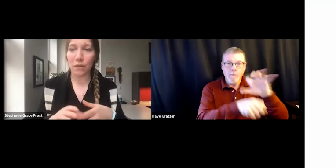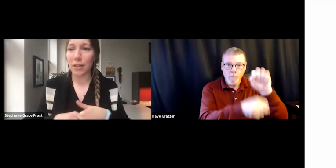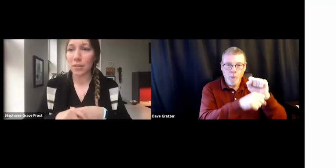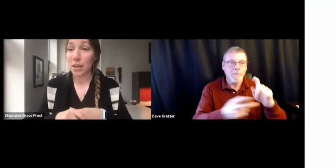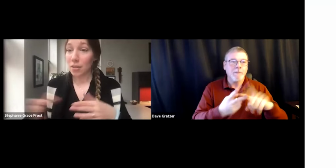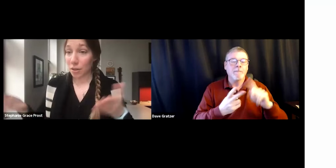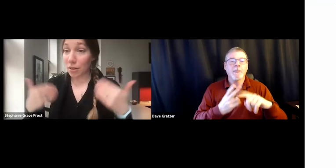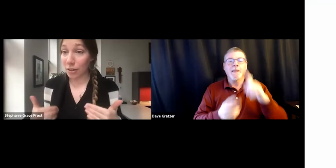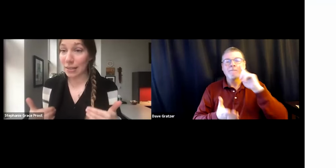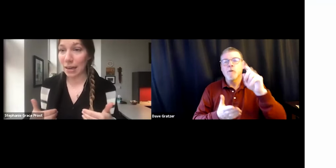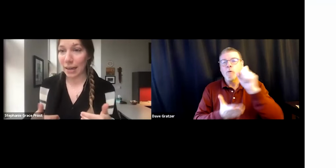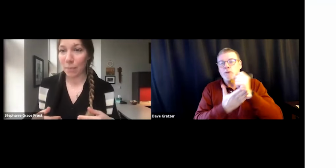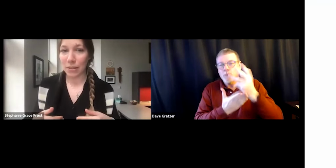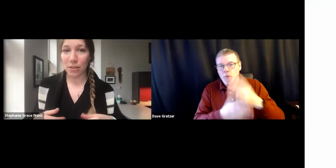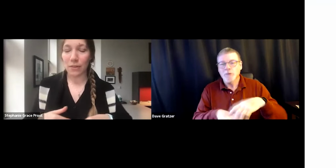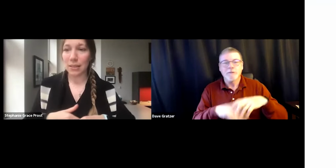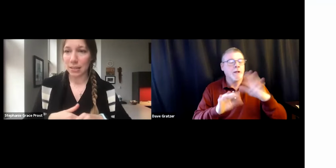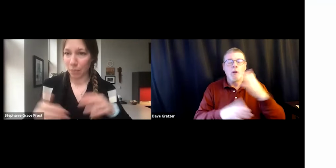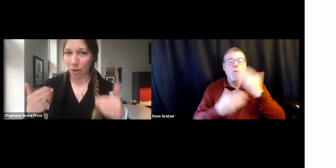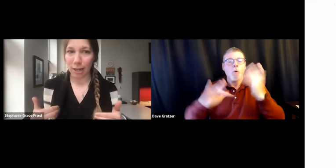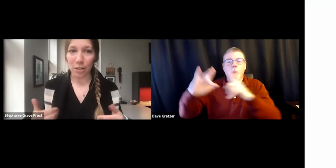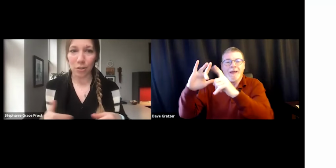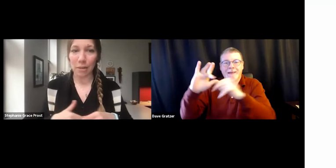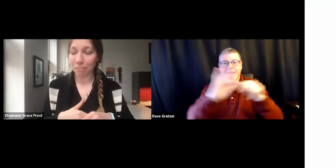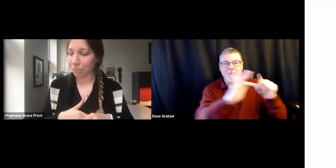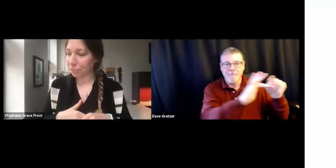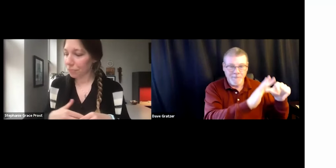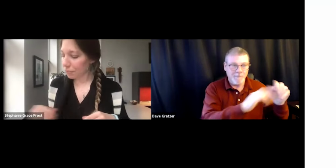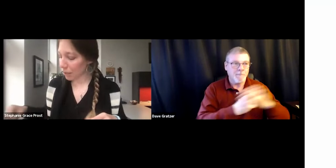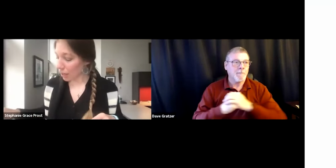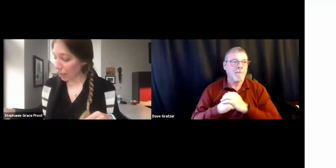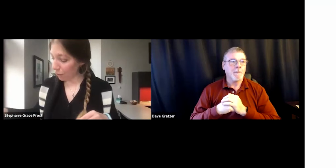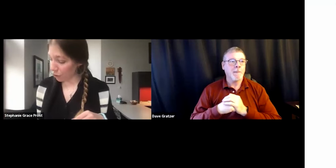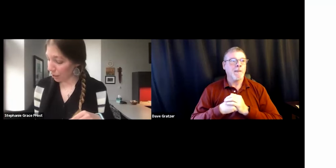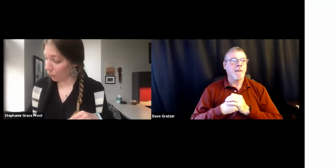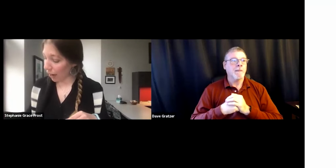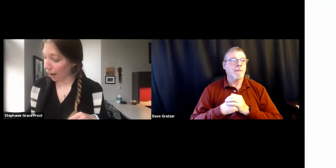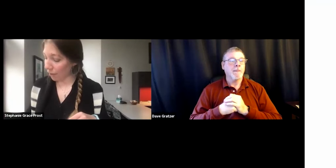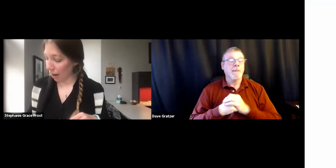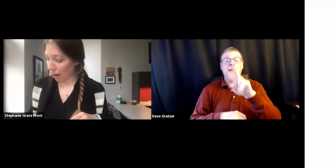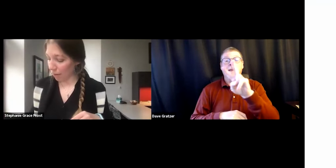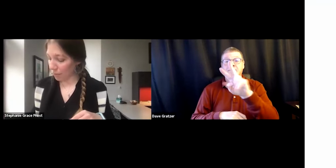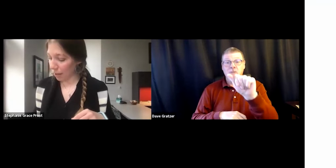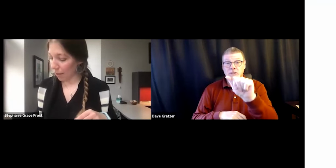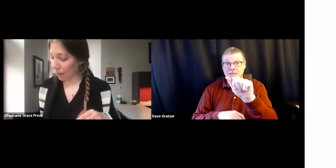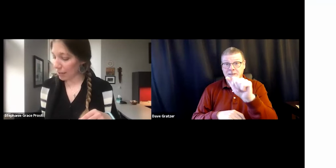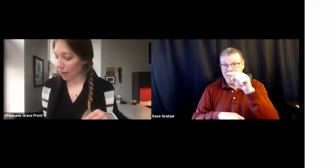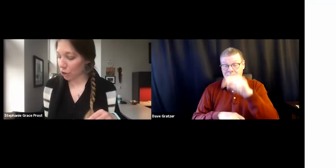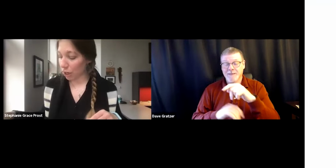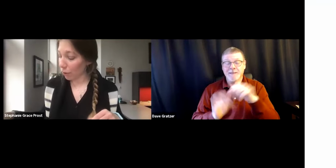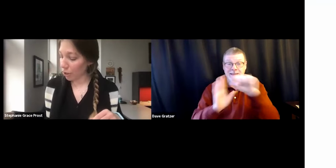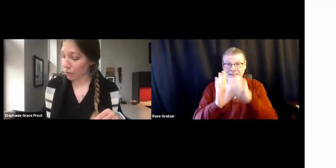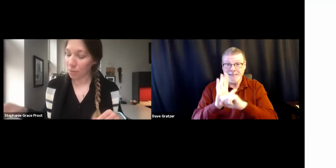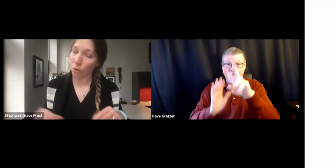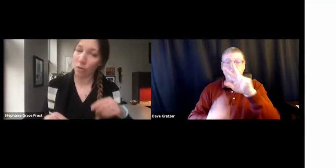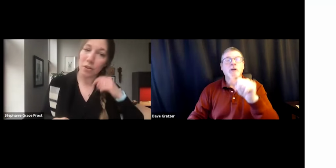services are filed so that there is not a gap in services upon reentry. In Virginia, we have some evidence of a